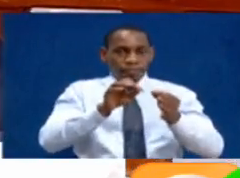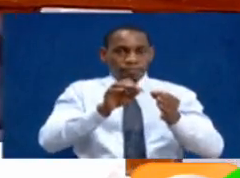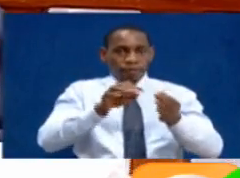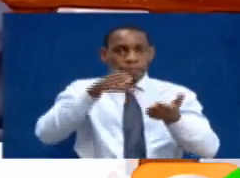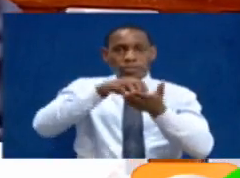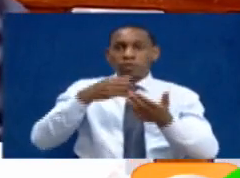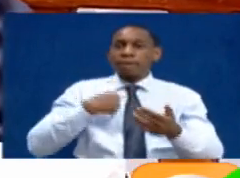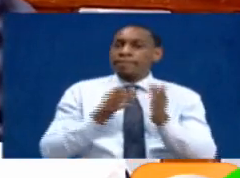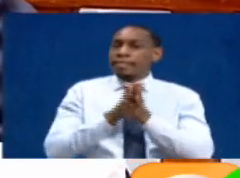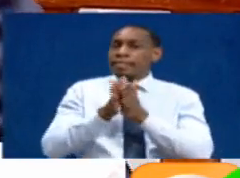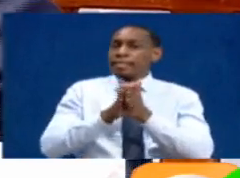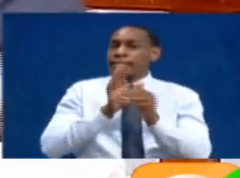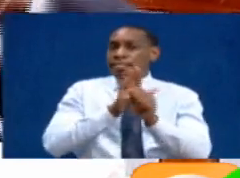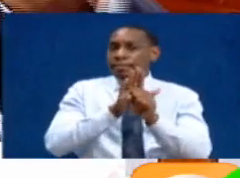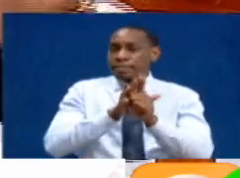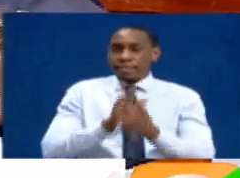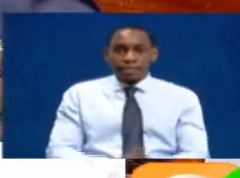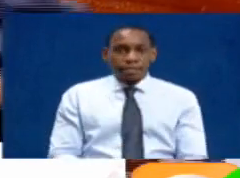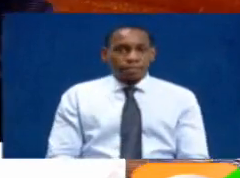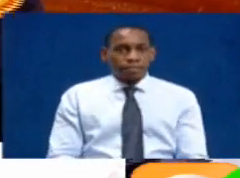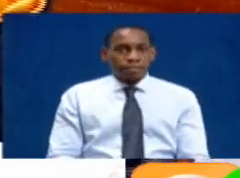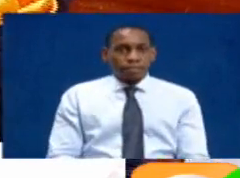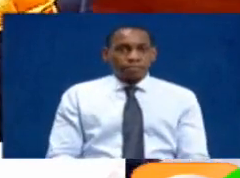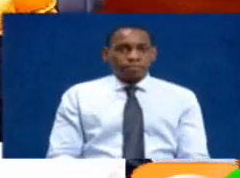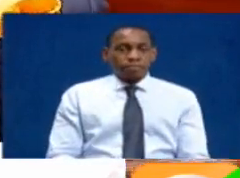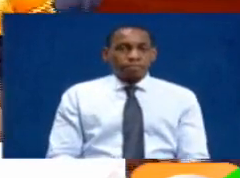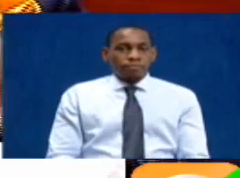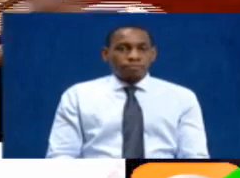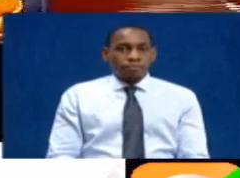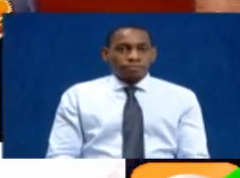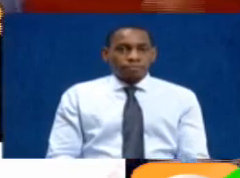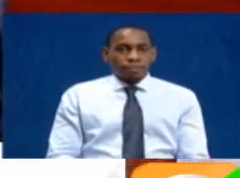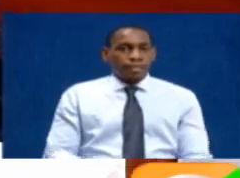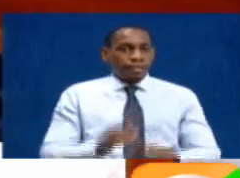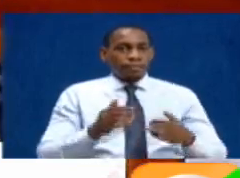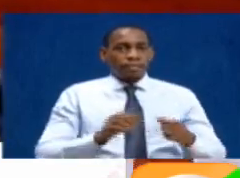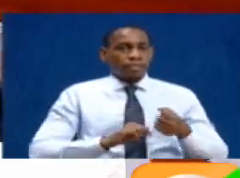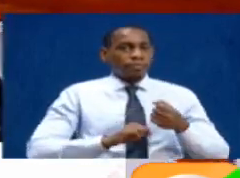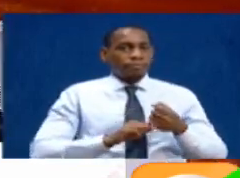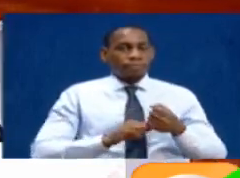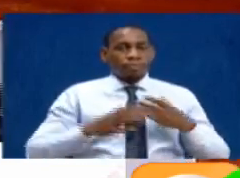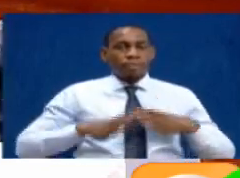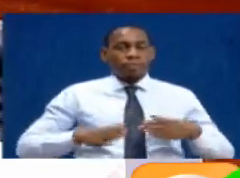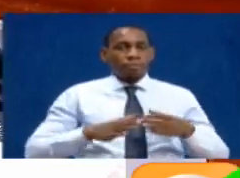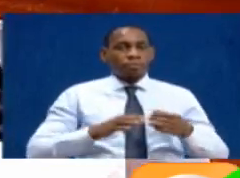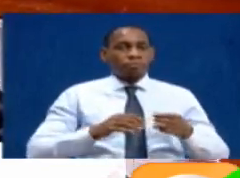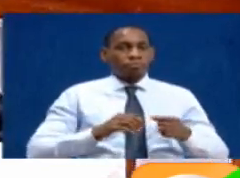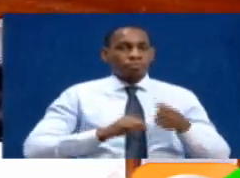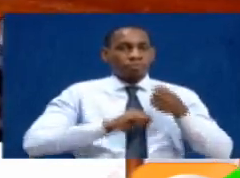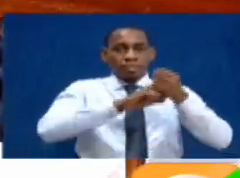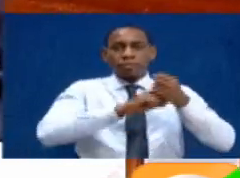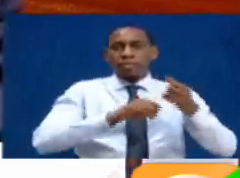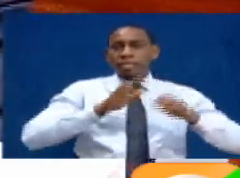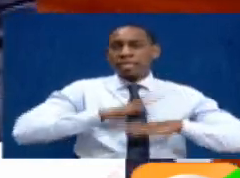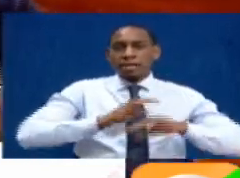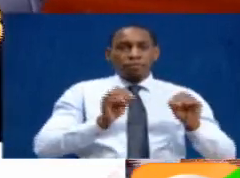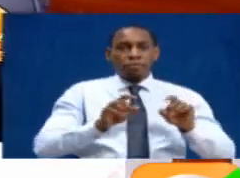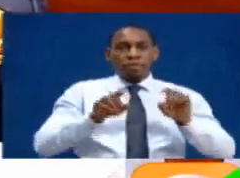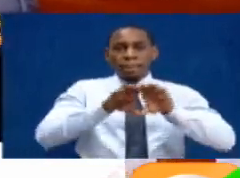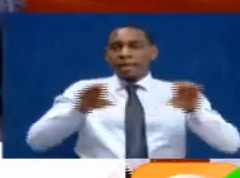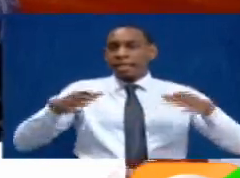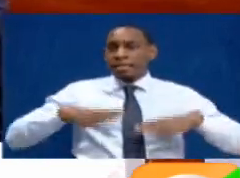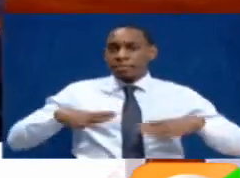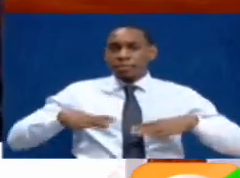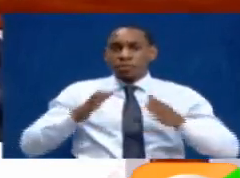interests. It's not only that when you have a mama and support of people, not everybody, the market people, the people